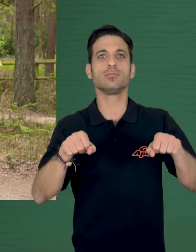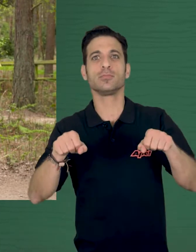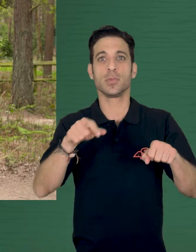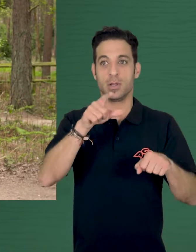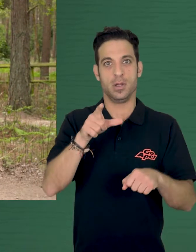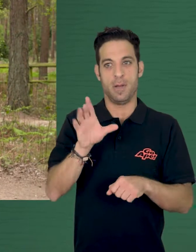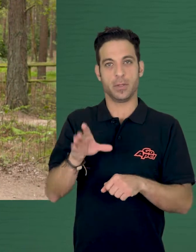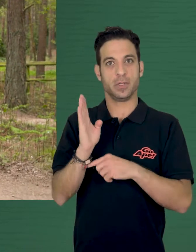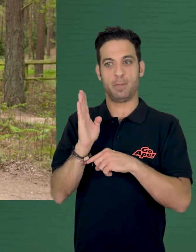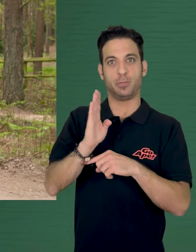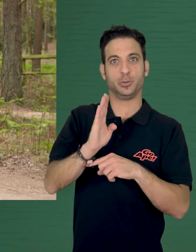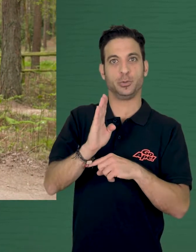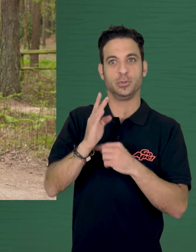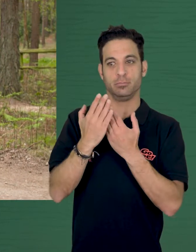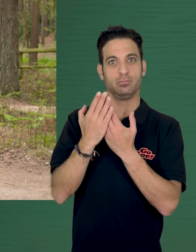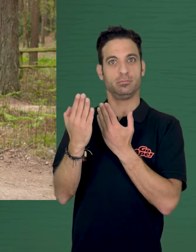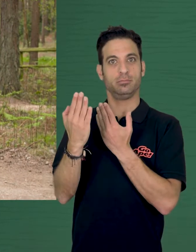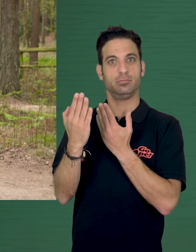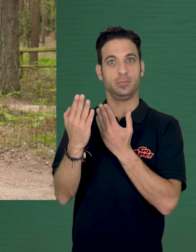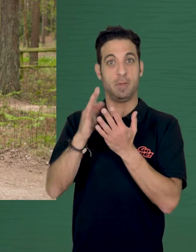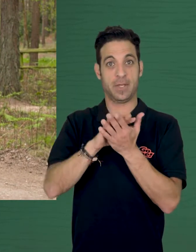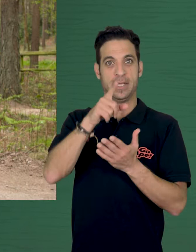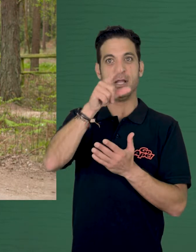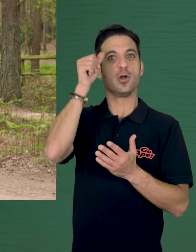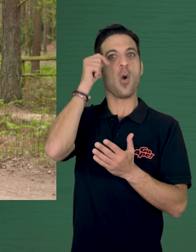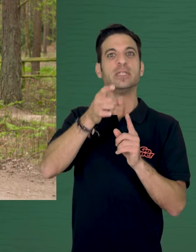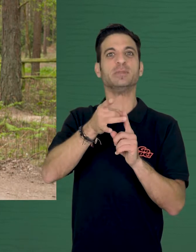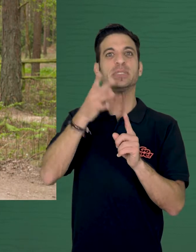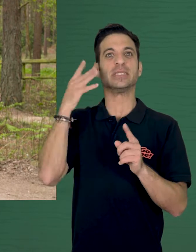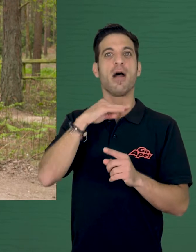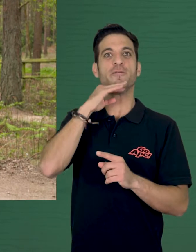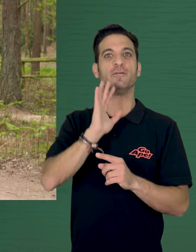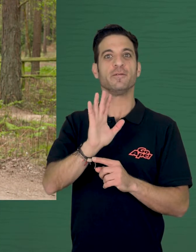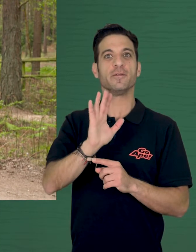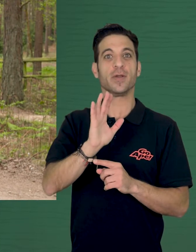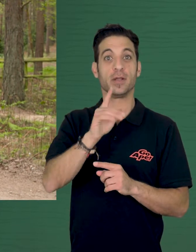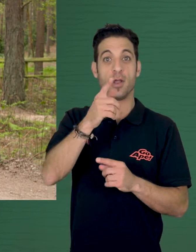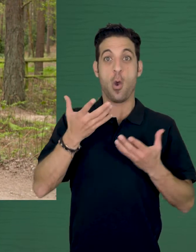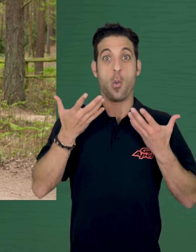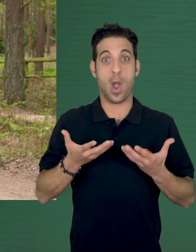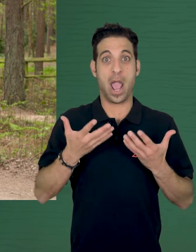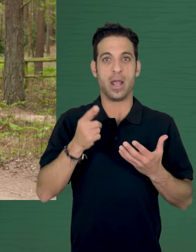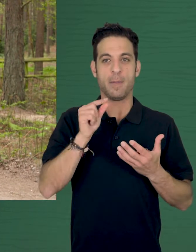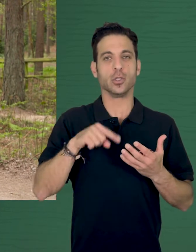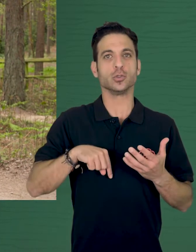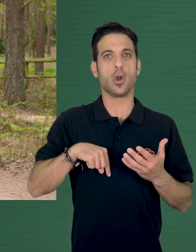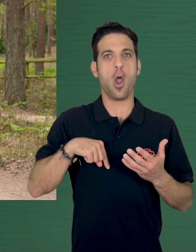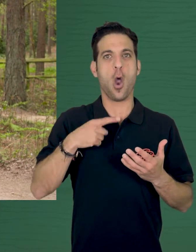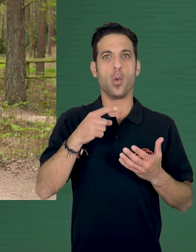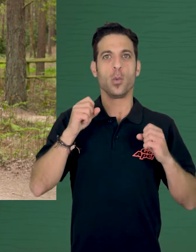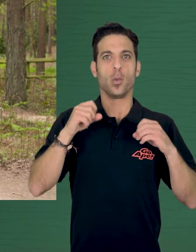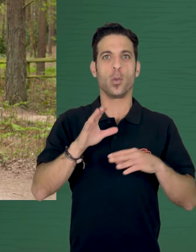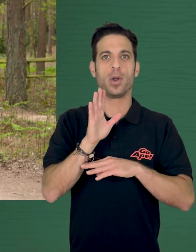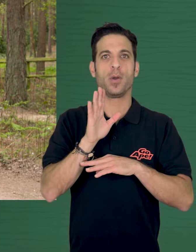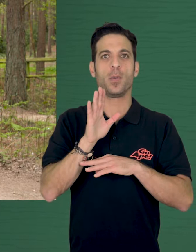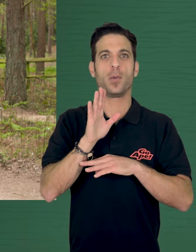the handlebars push backwards towards you, it means you've reached the speed limit. So all you need to do is put your weight into your heels and slow it